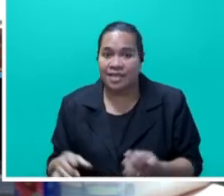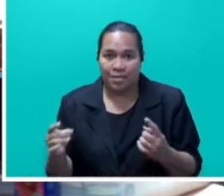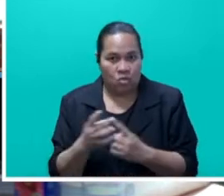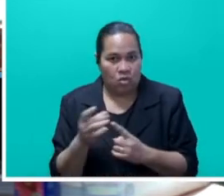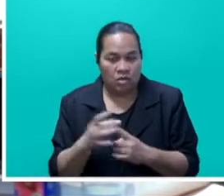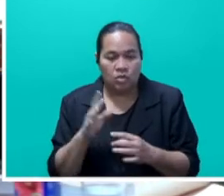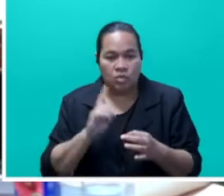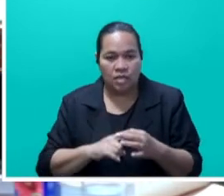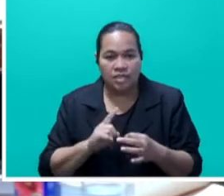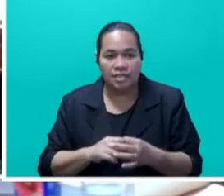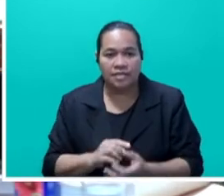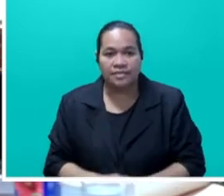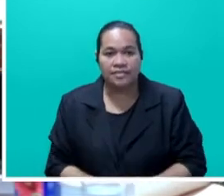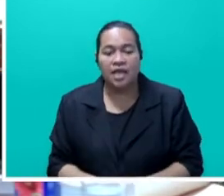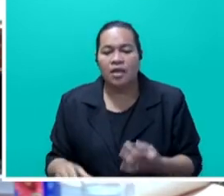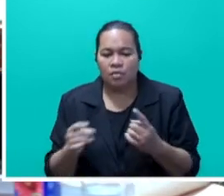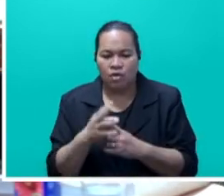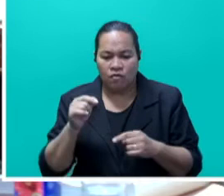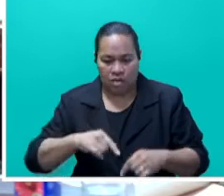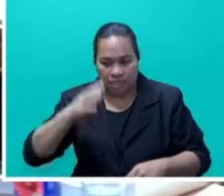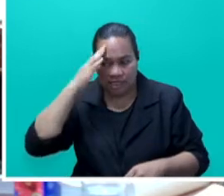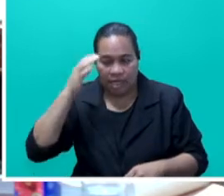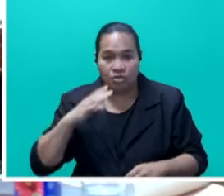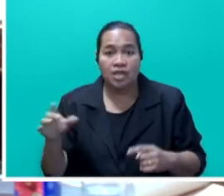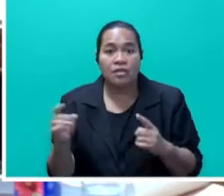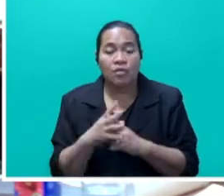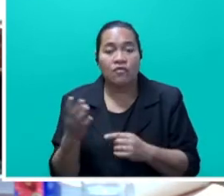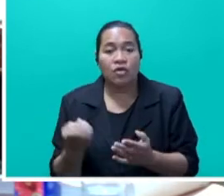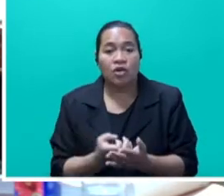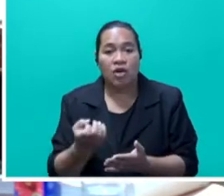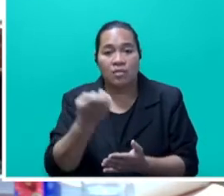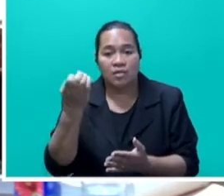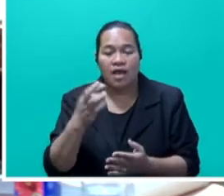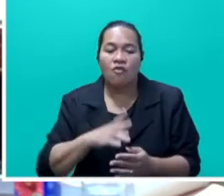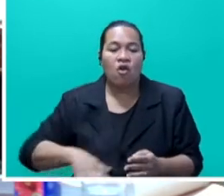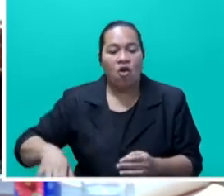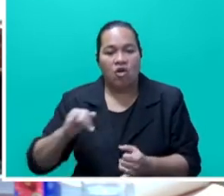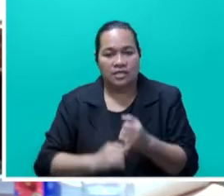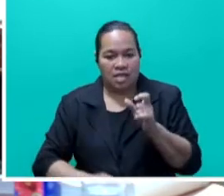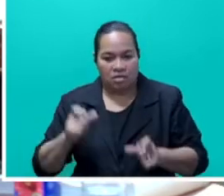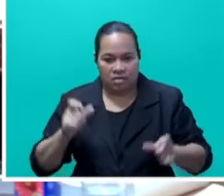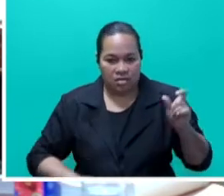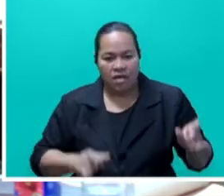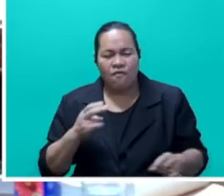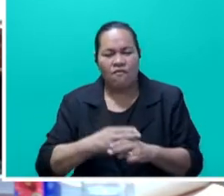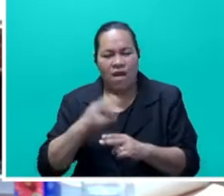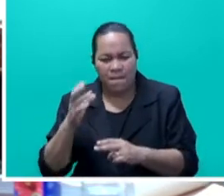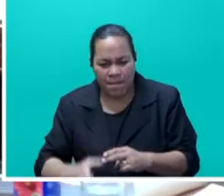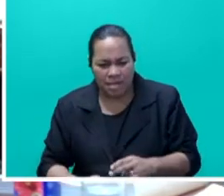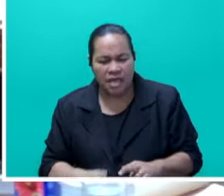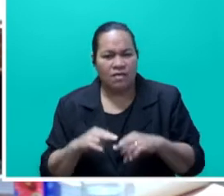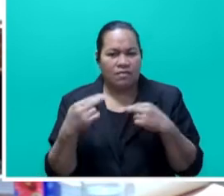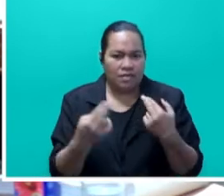and important for the country, important for the economy, important for all the stakeholders, the farmers, the household, labourers,